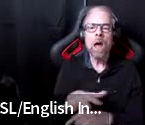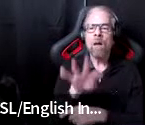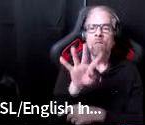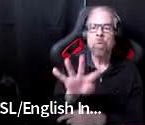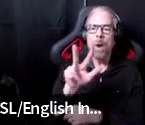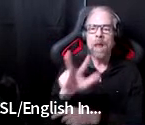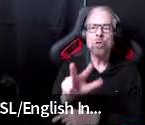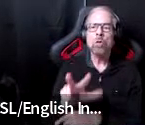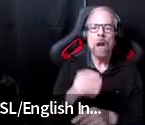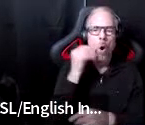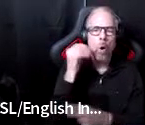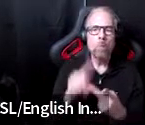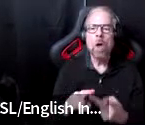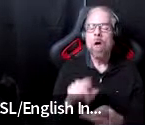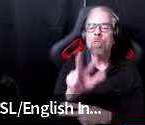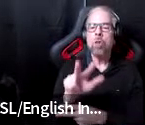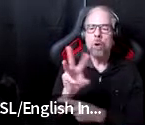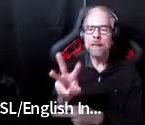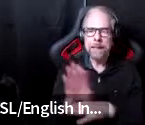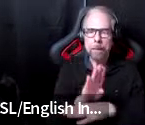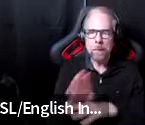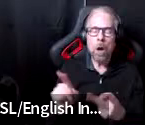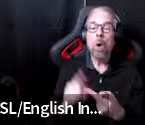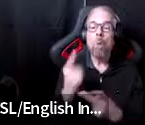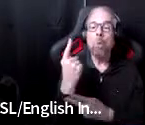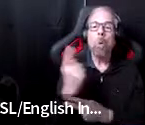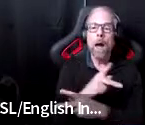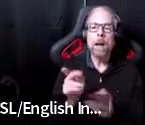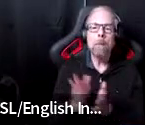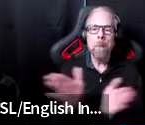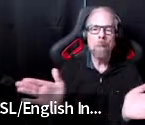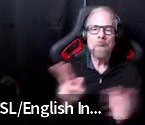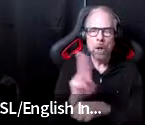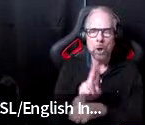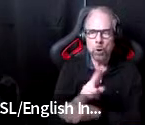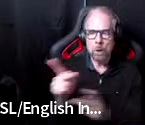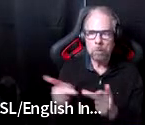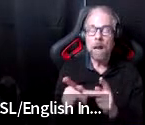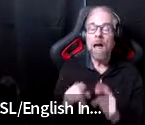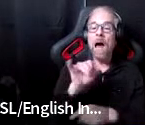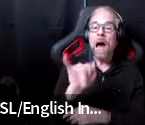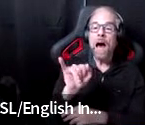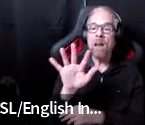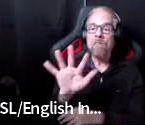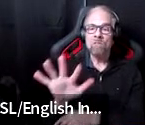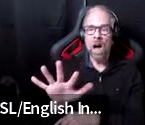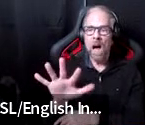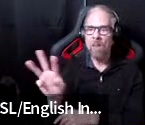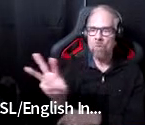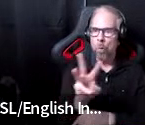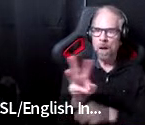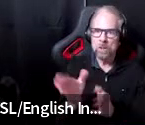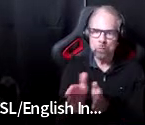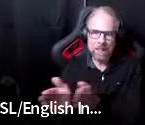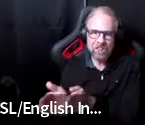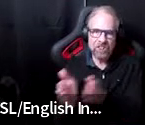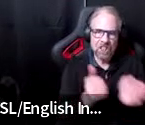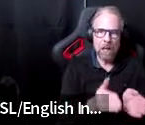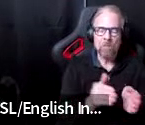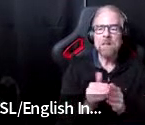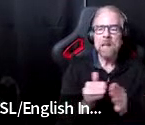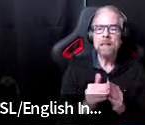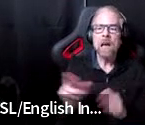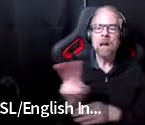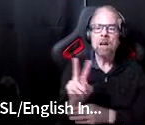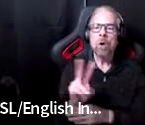36 businesses, and 1 public use site. The I-5 westward shift in downtown Vancouver would require displacing